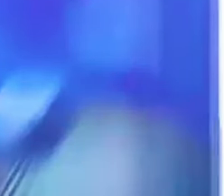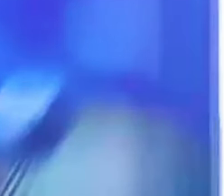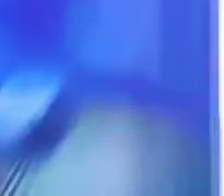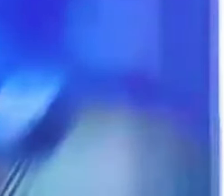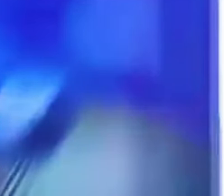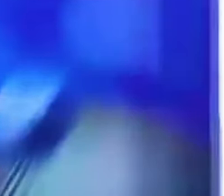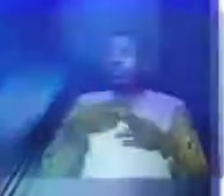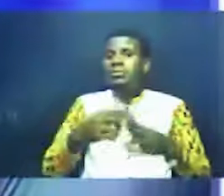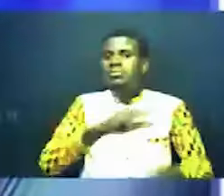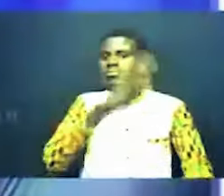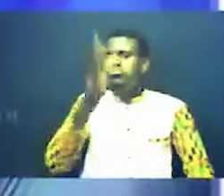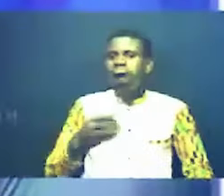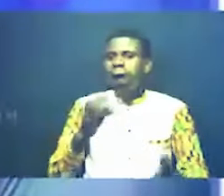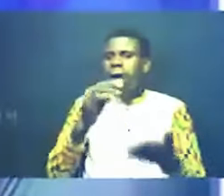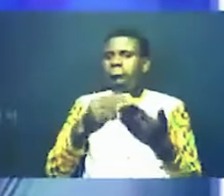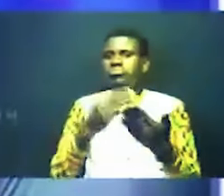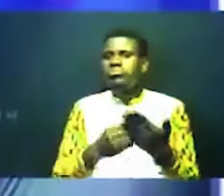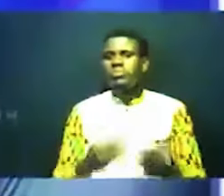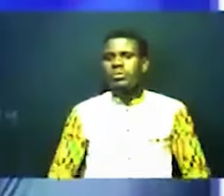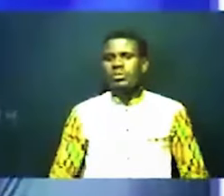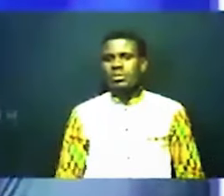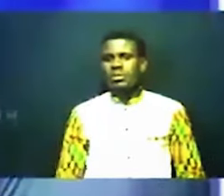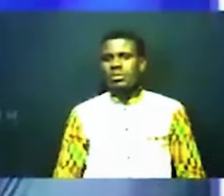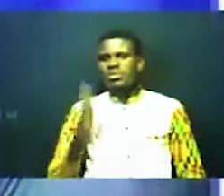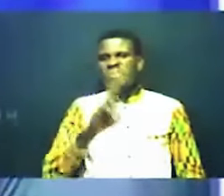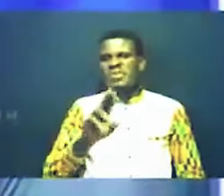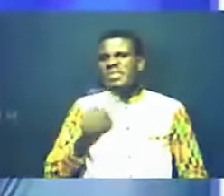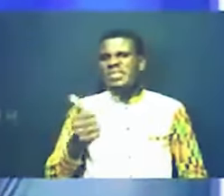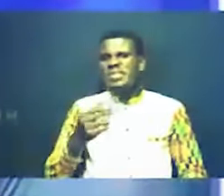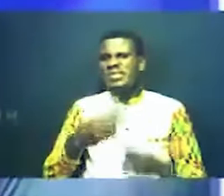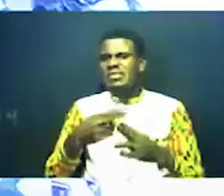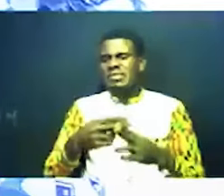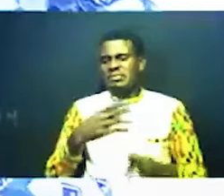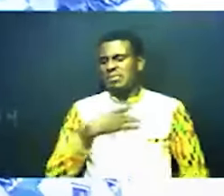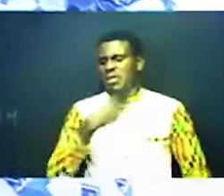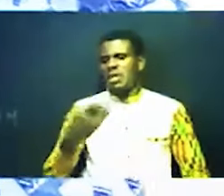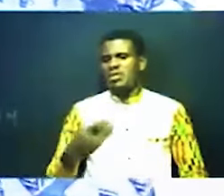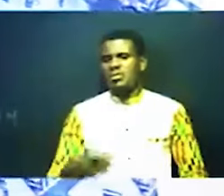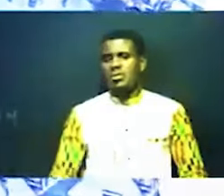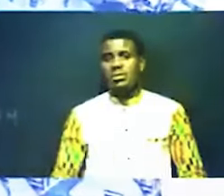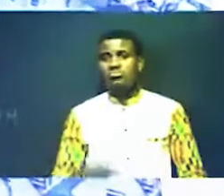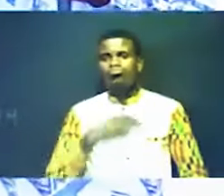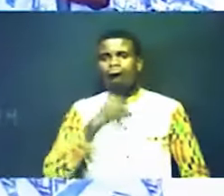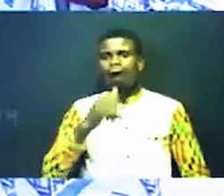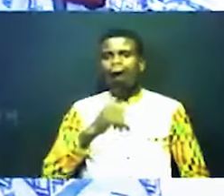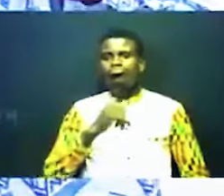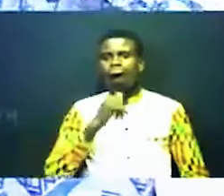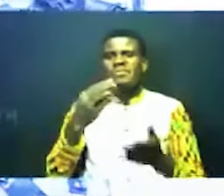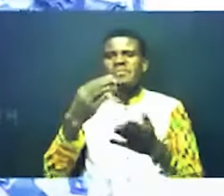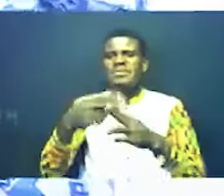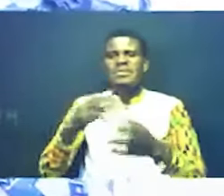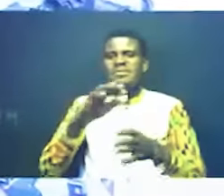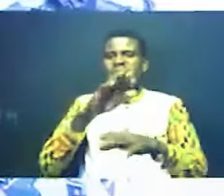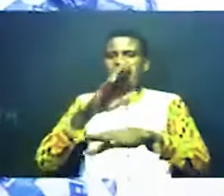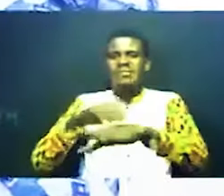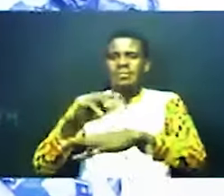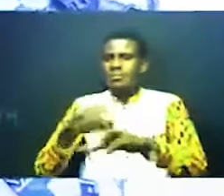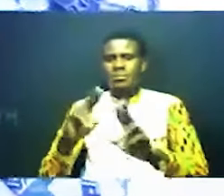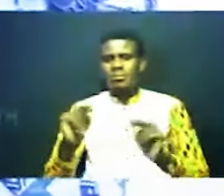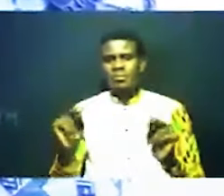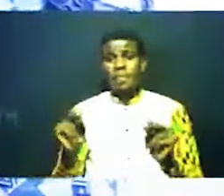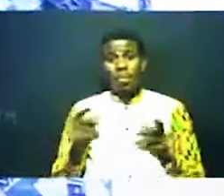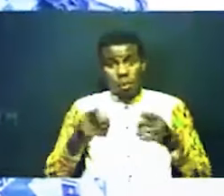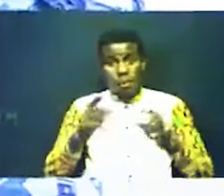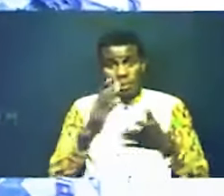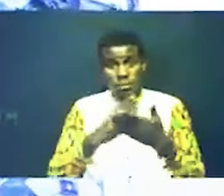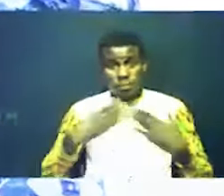ti se oga. They can never mention your name. They wouldn't mention your name. O mo din no. If someone is